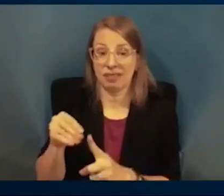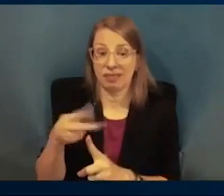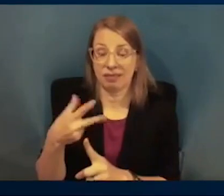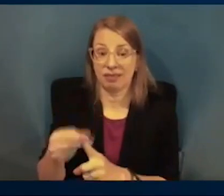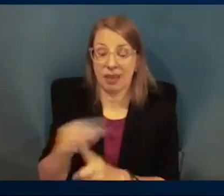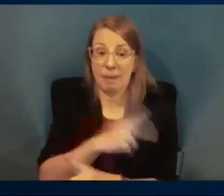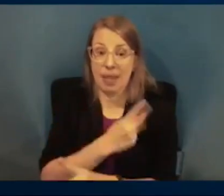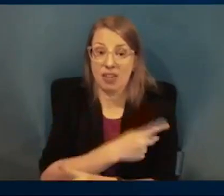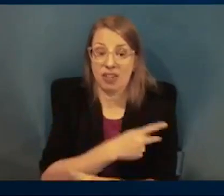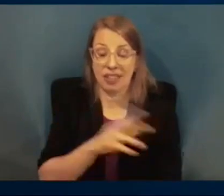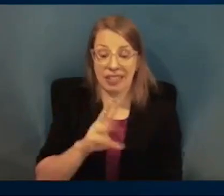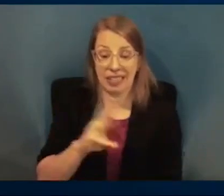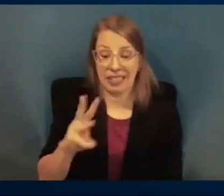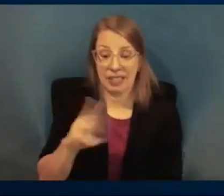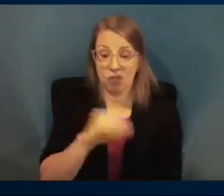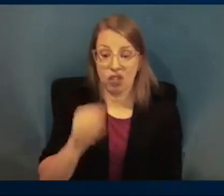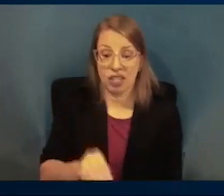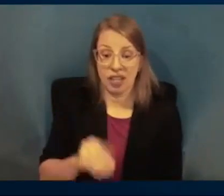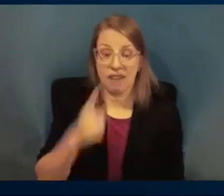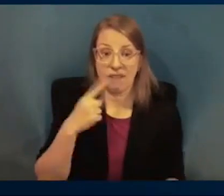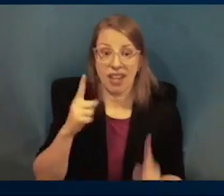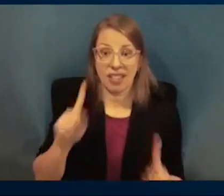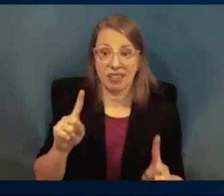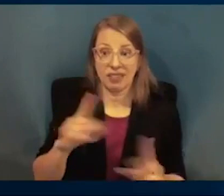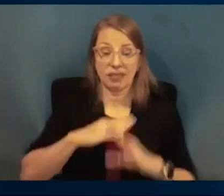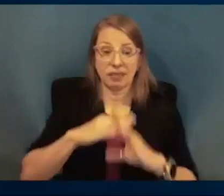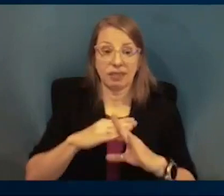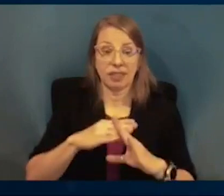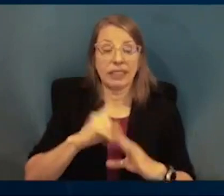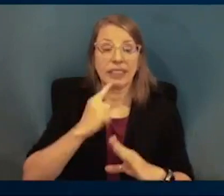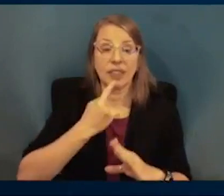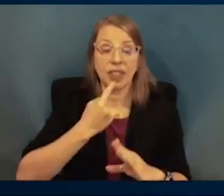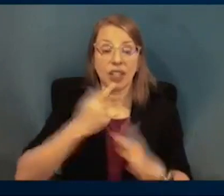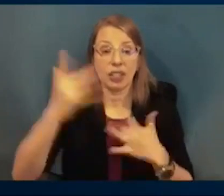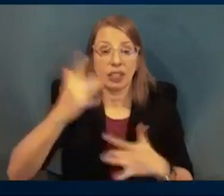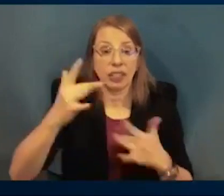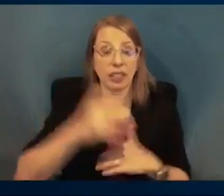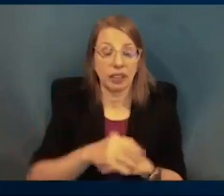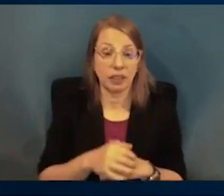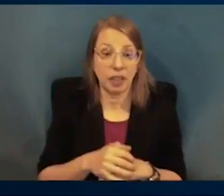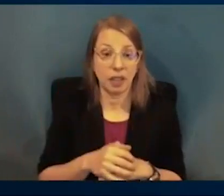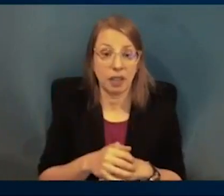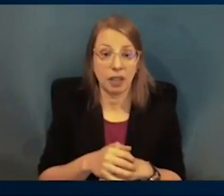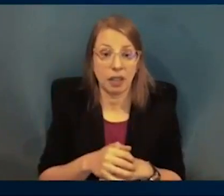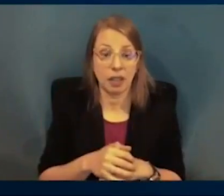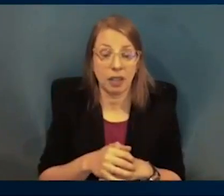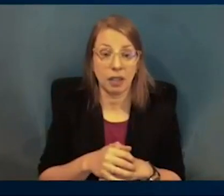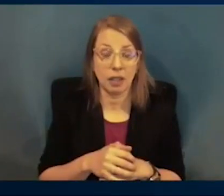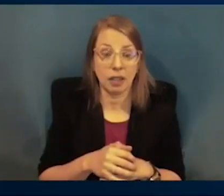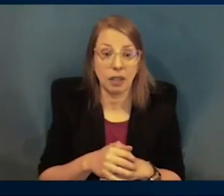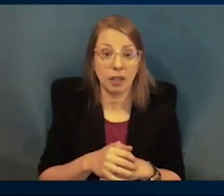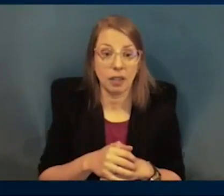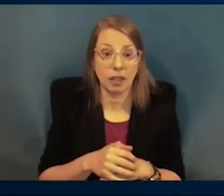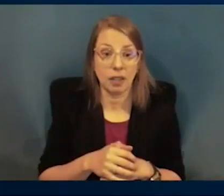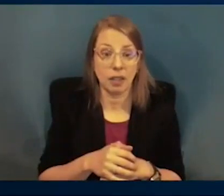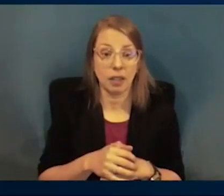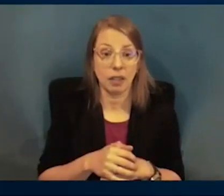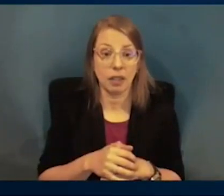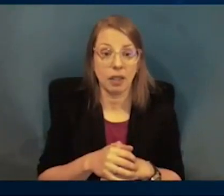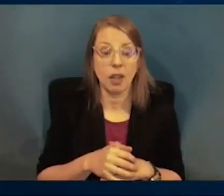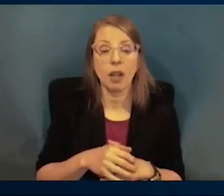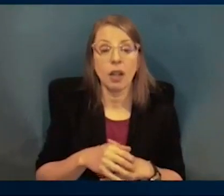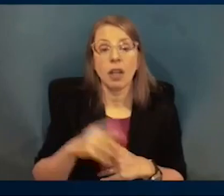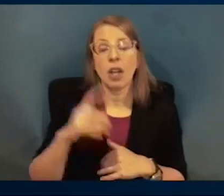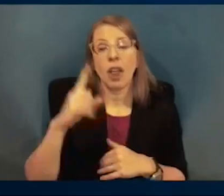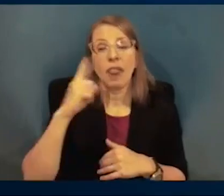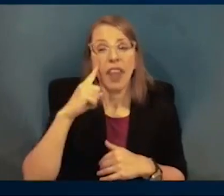effective against a severe disease. She wants to know if she thinks that we're getting more people because we're tertiary. You know, we take the sick to the sick. You want to